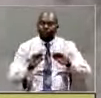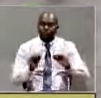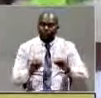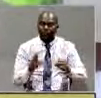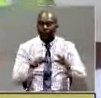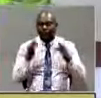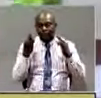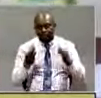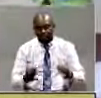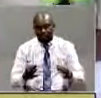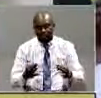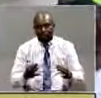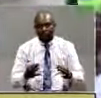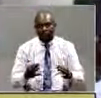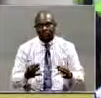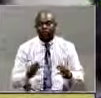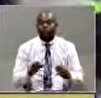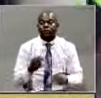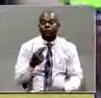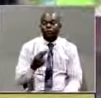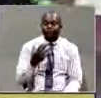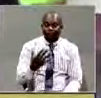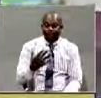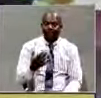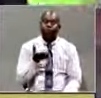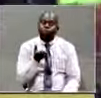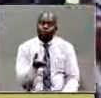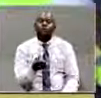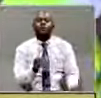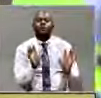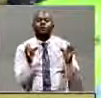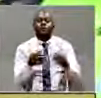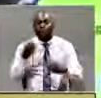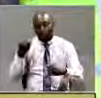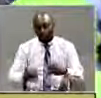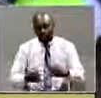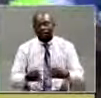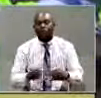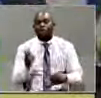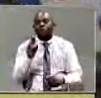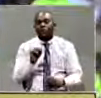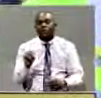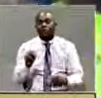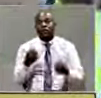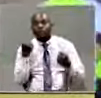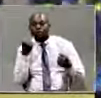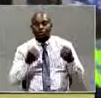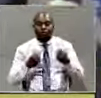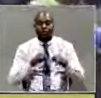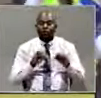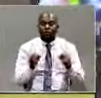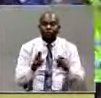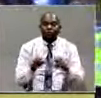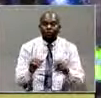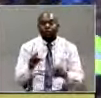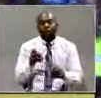everything. So far, 25 players are in camp and hoping to make the final cut in the last national boxing trials due 7th